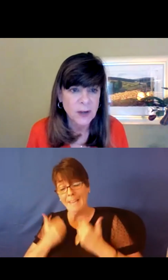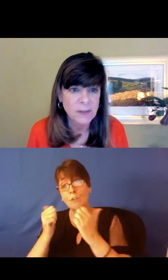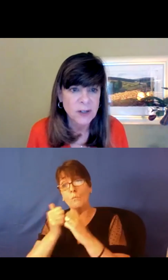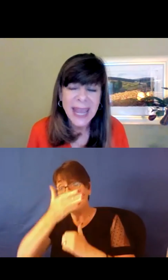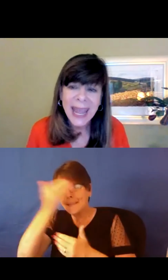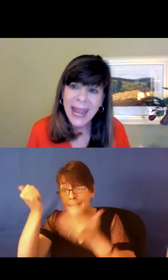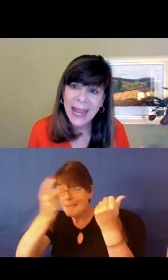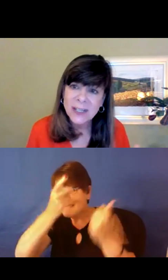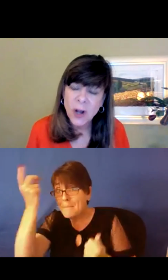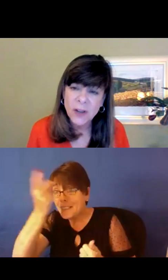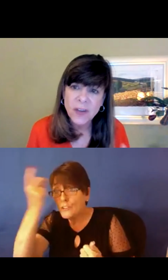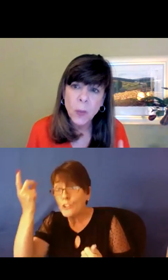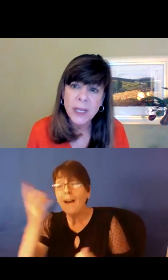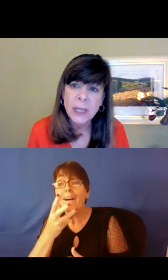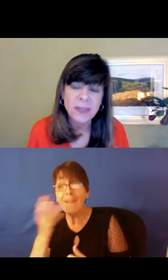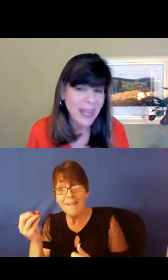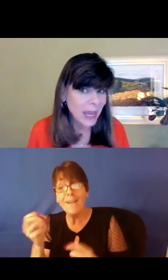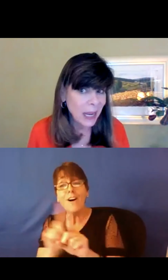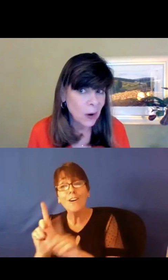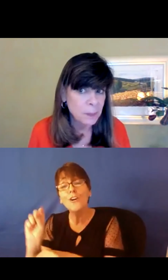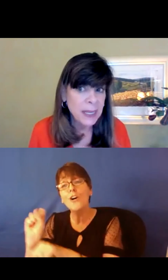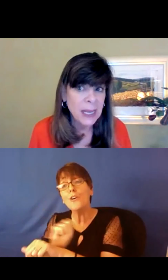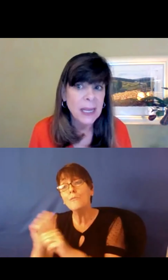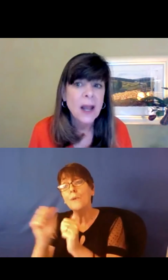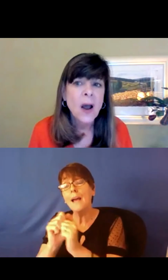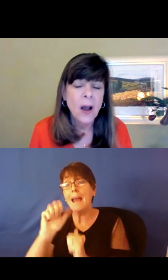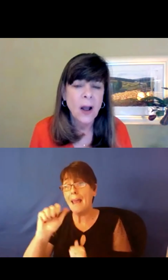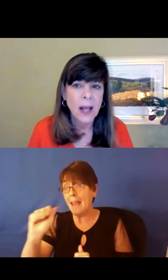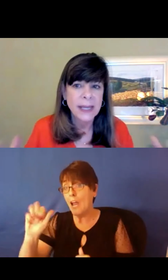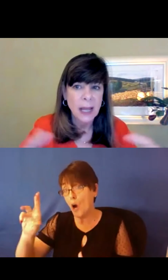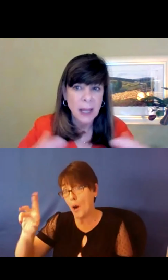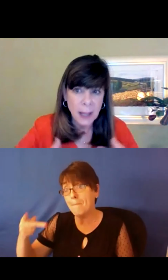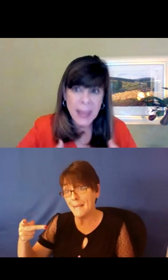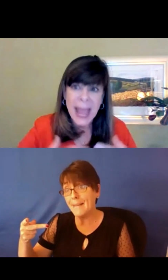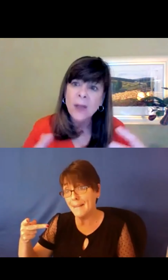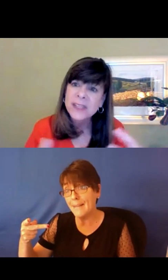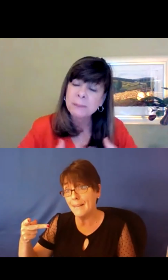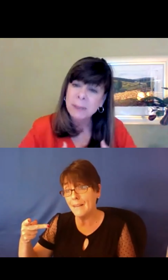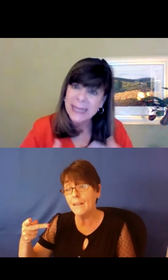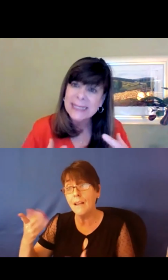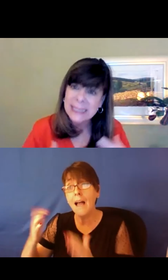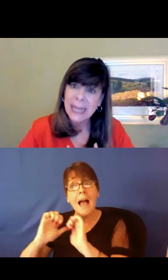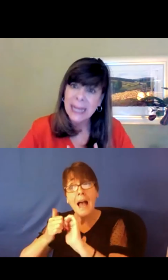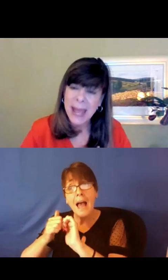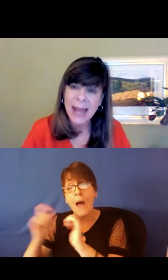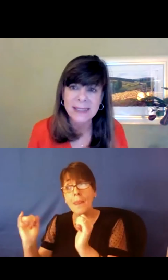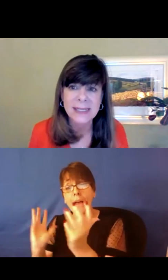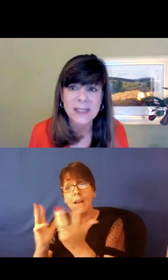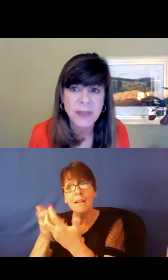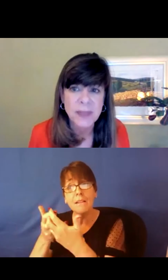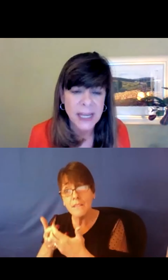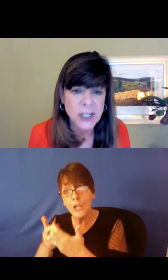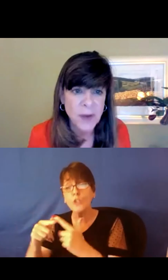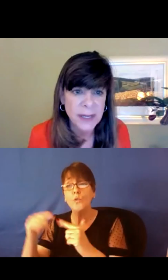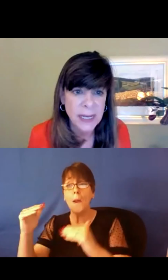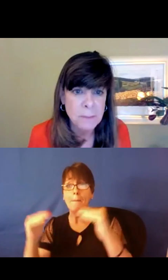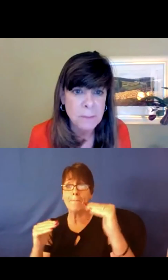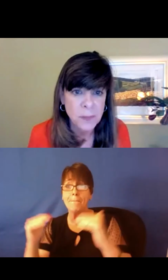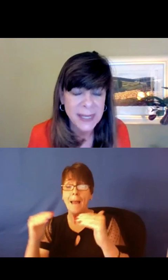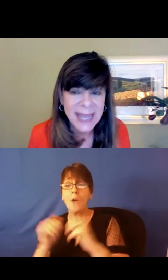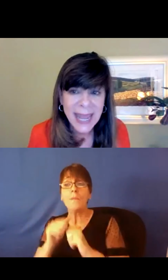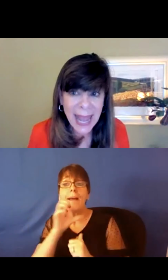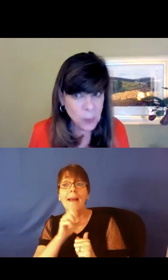their caregivers, and also working with the AARP on how this blends in and balances with the